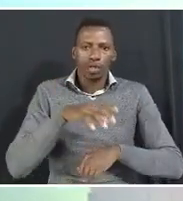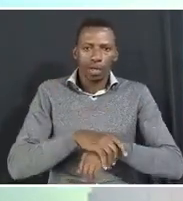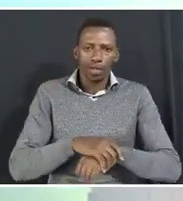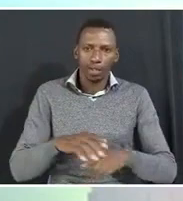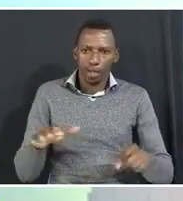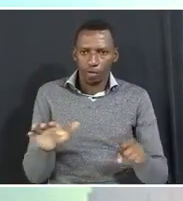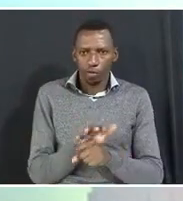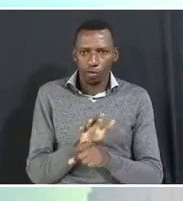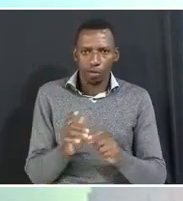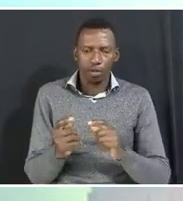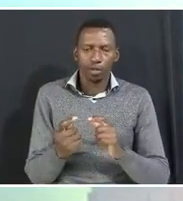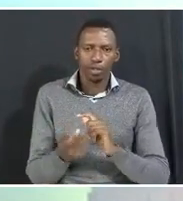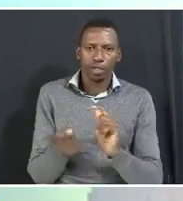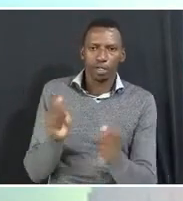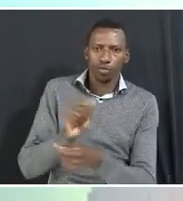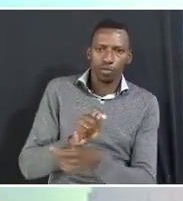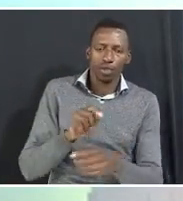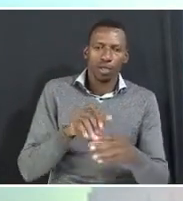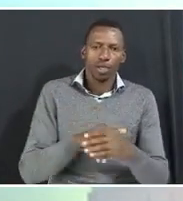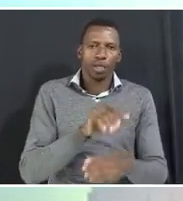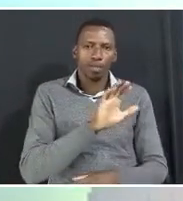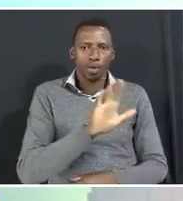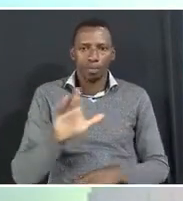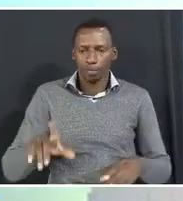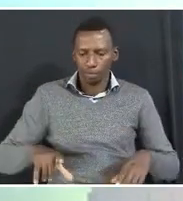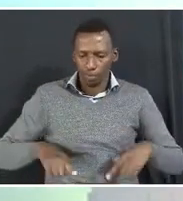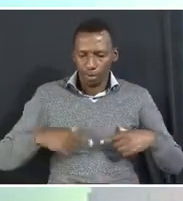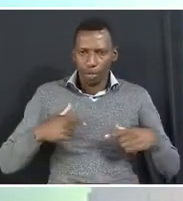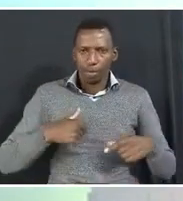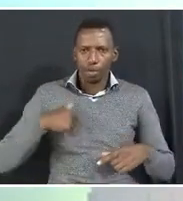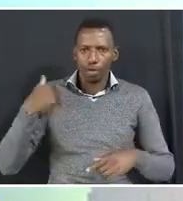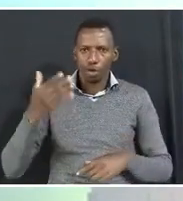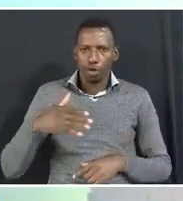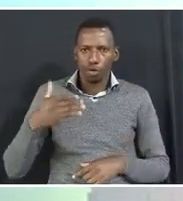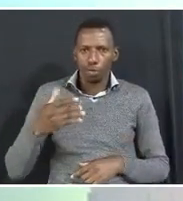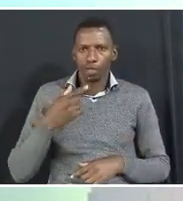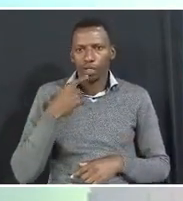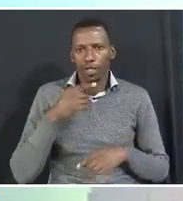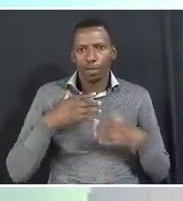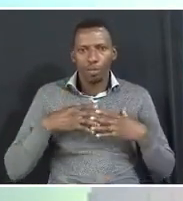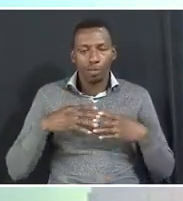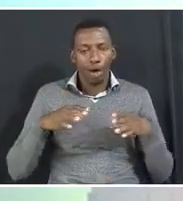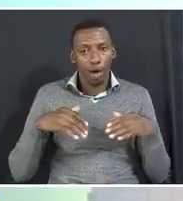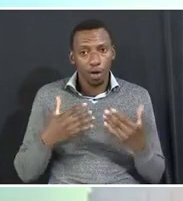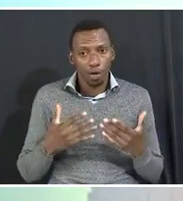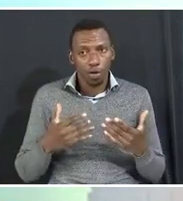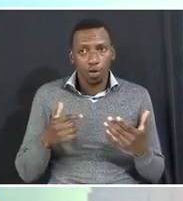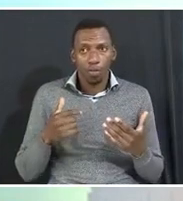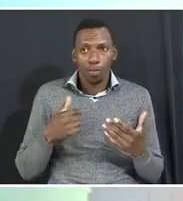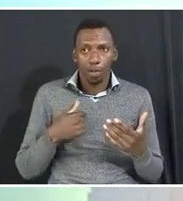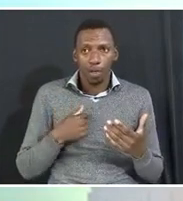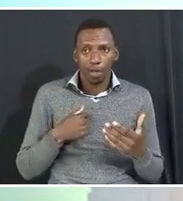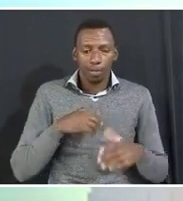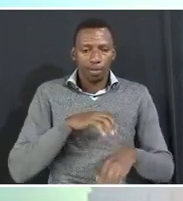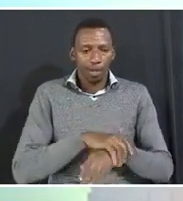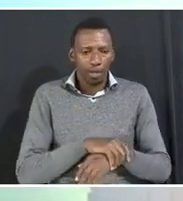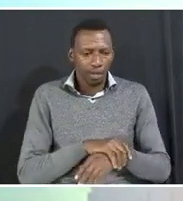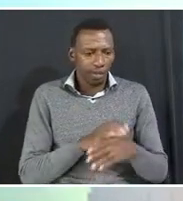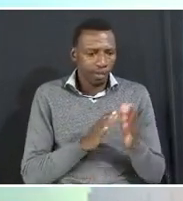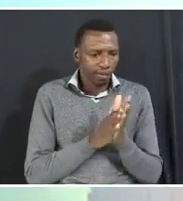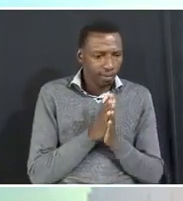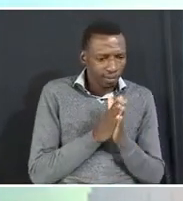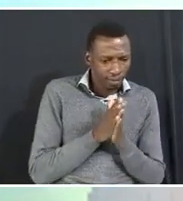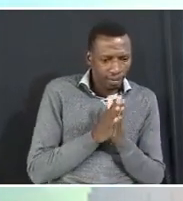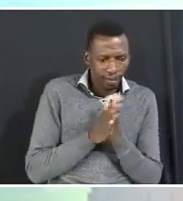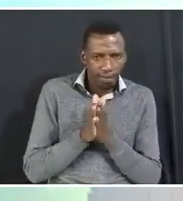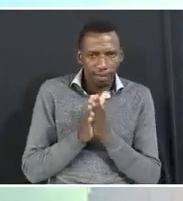total transformation in your life. I do tell people, for many of you who know that I get much interest in marital issues, but